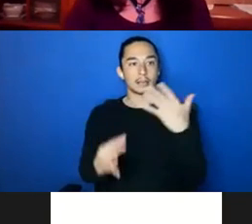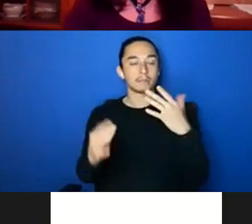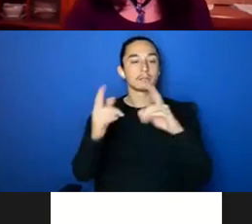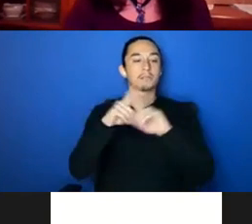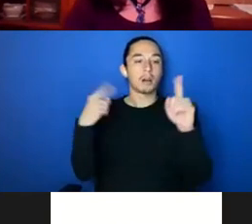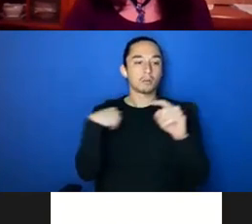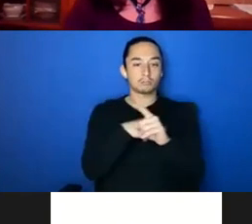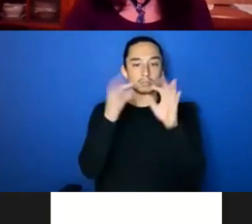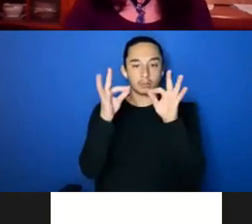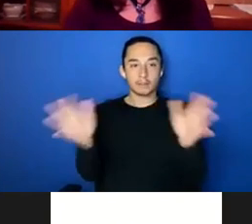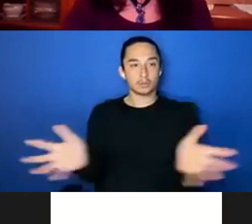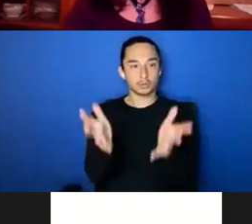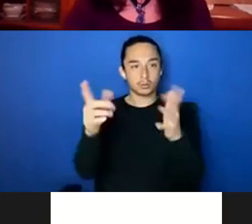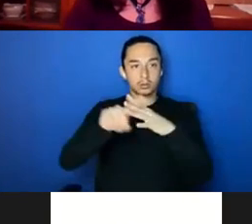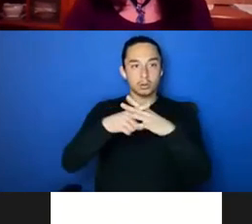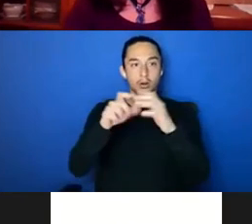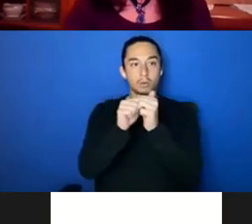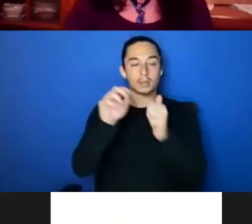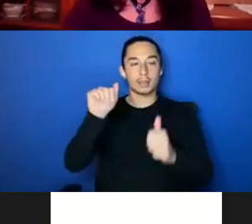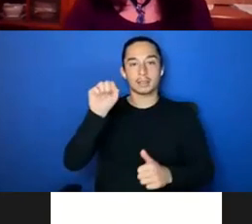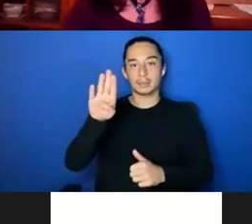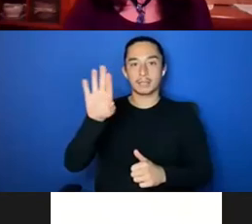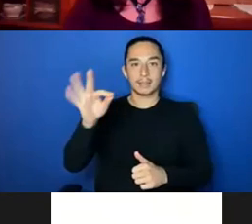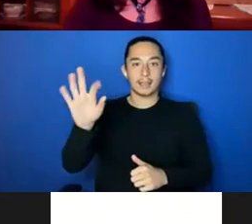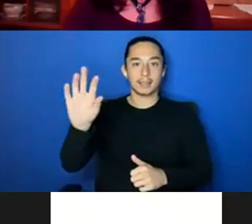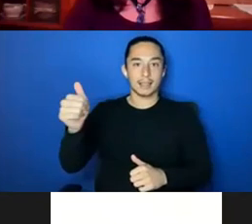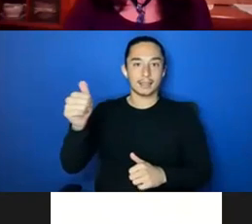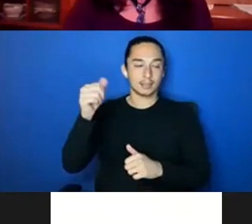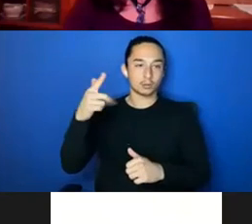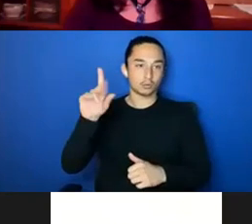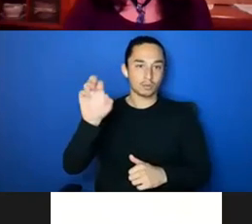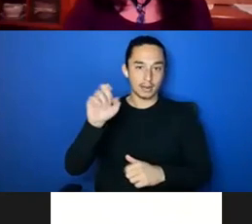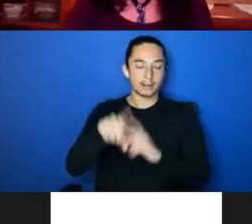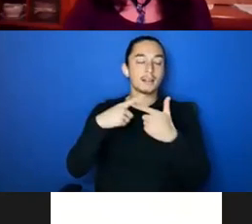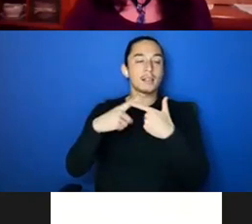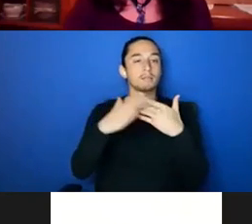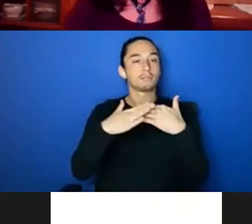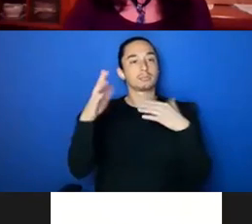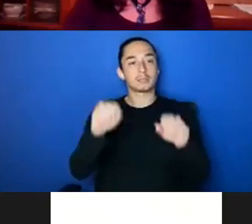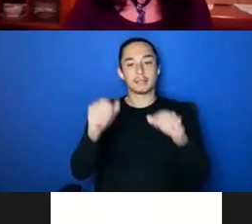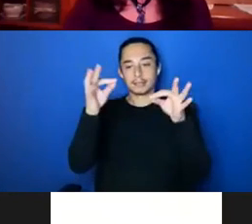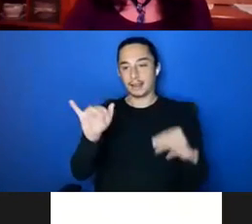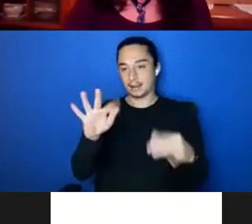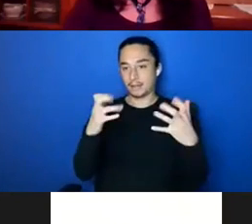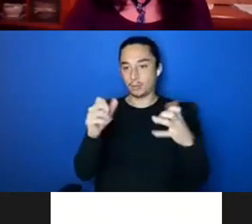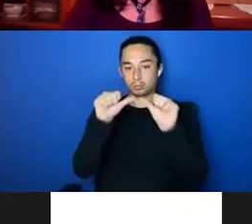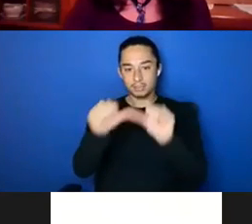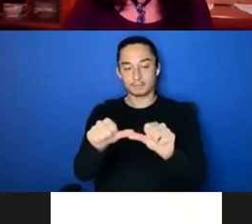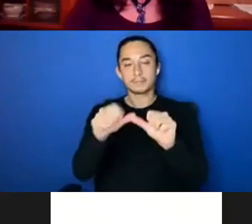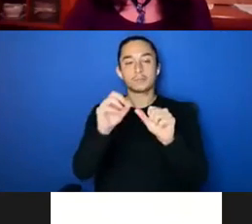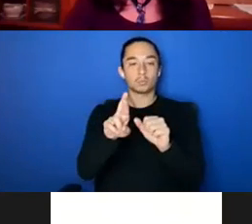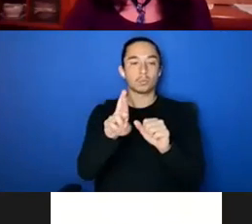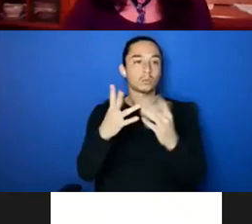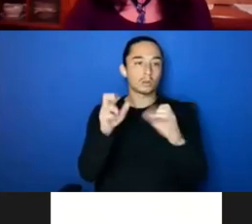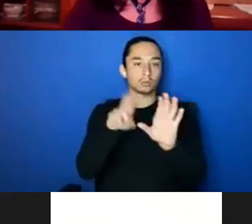we definitely encourage them to start off with ASB in 9th and 10th grade, and then as they move forward, they can decide if they want to stay in it or if they want